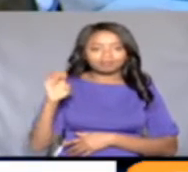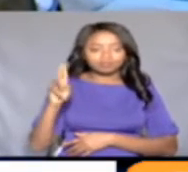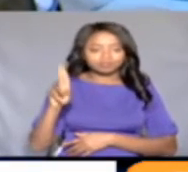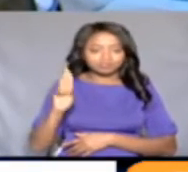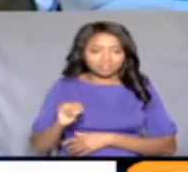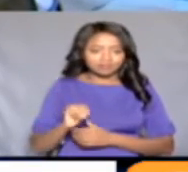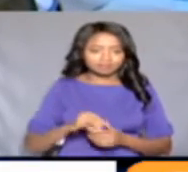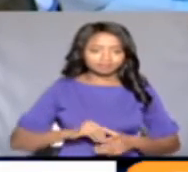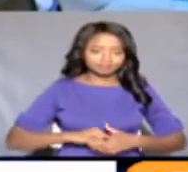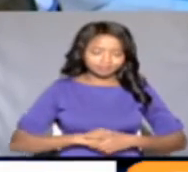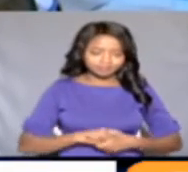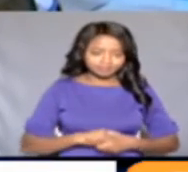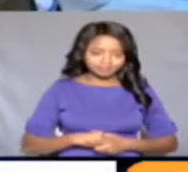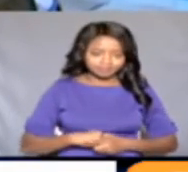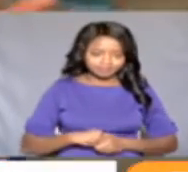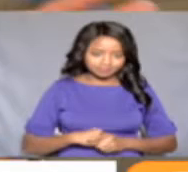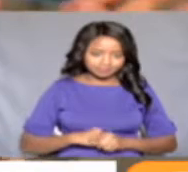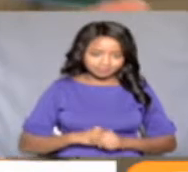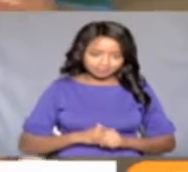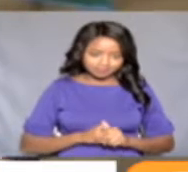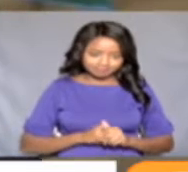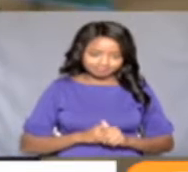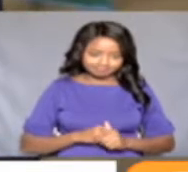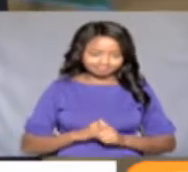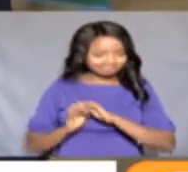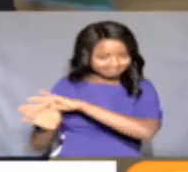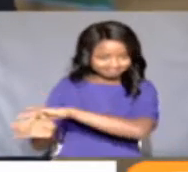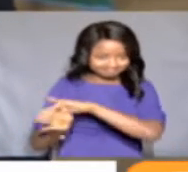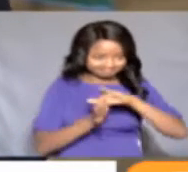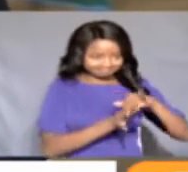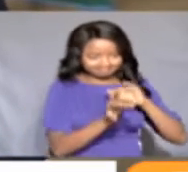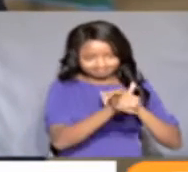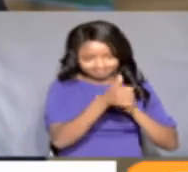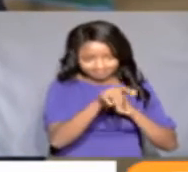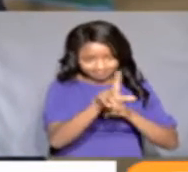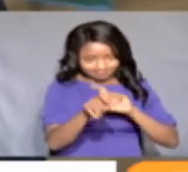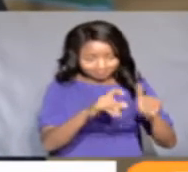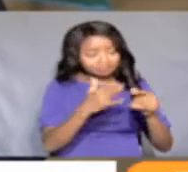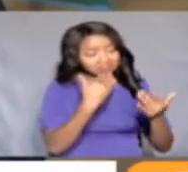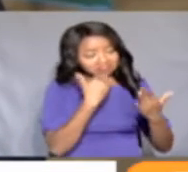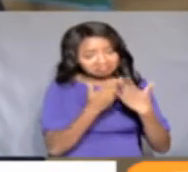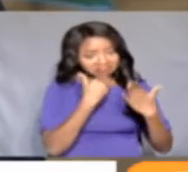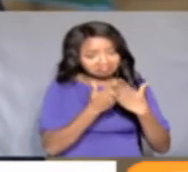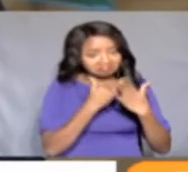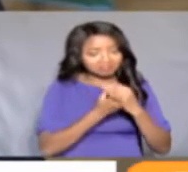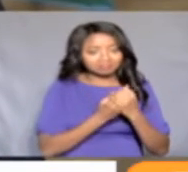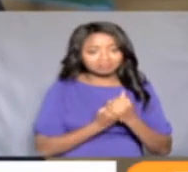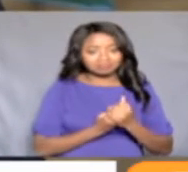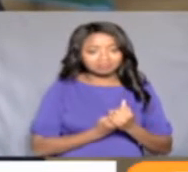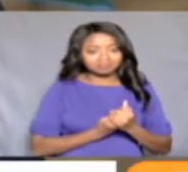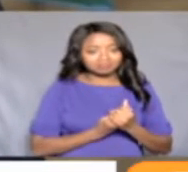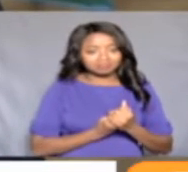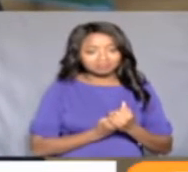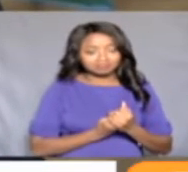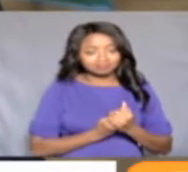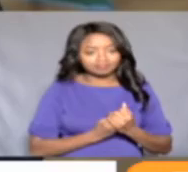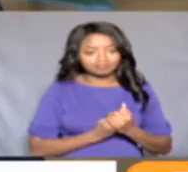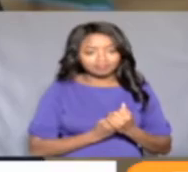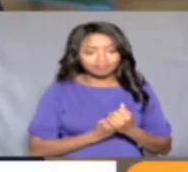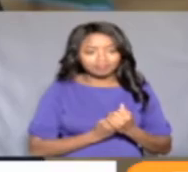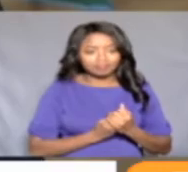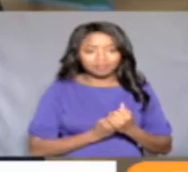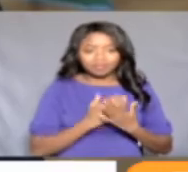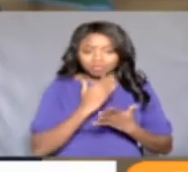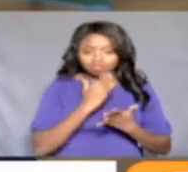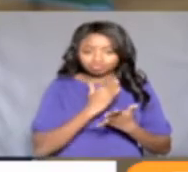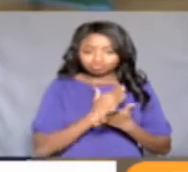Orwa, you had some questions you wanted to tackle. Yes. Please go ahead. Thank you very much. There was a